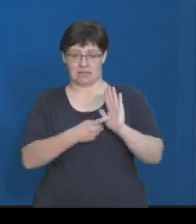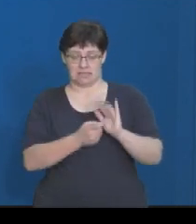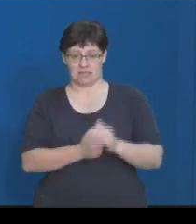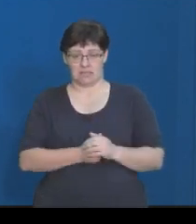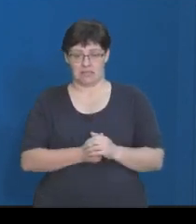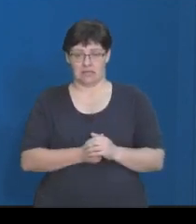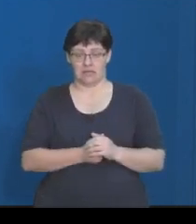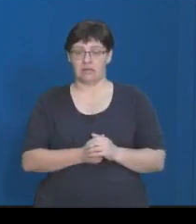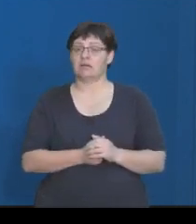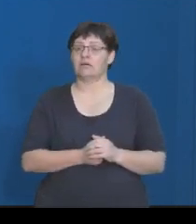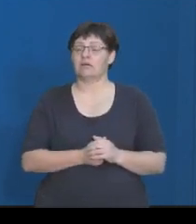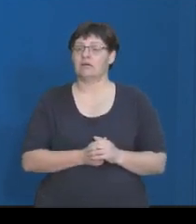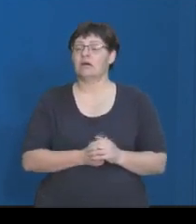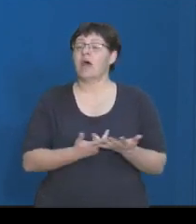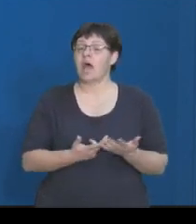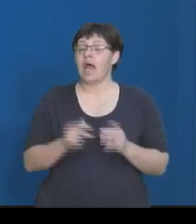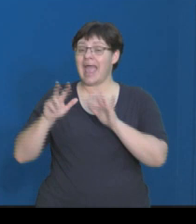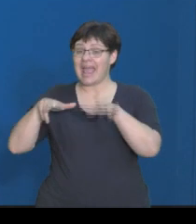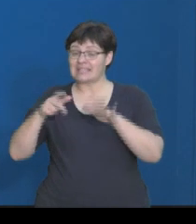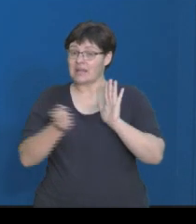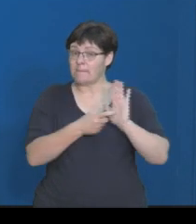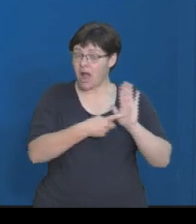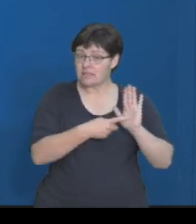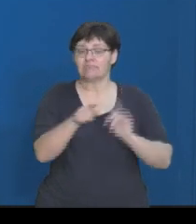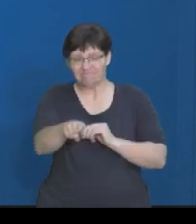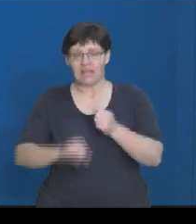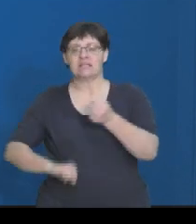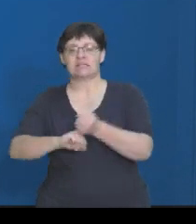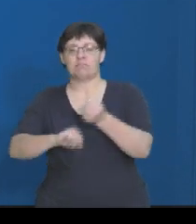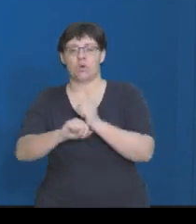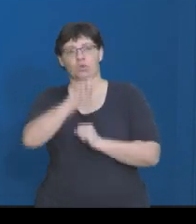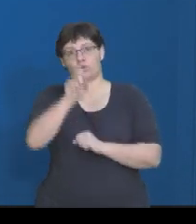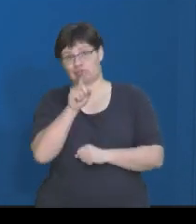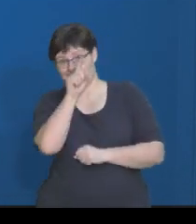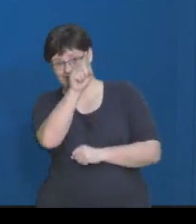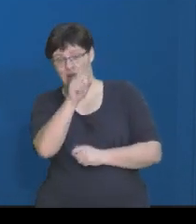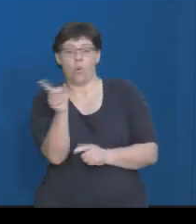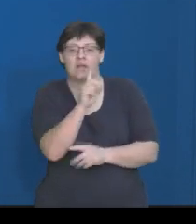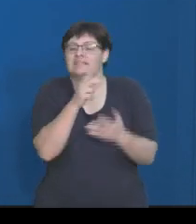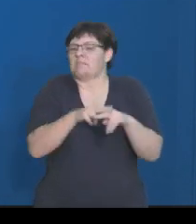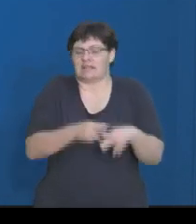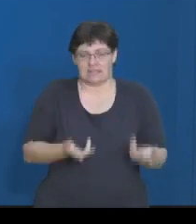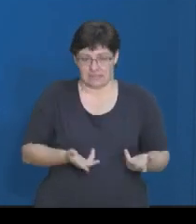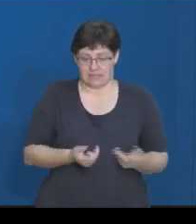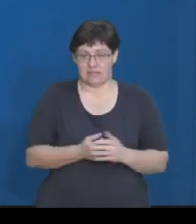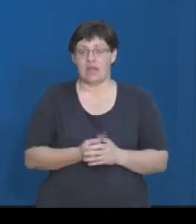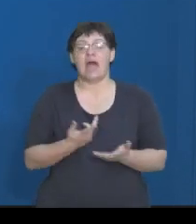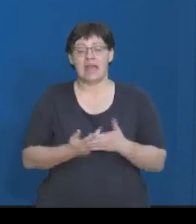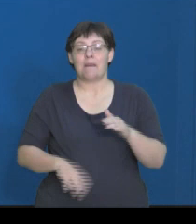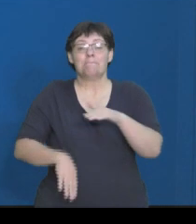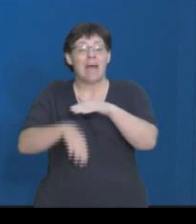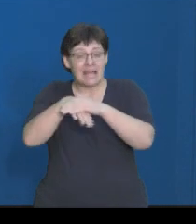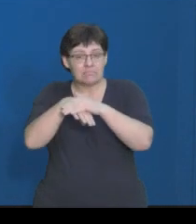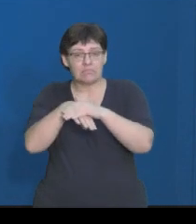this 18 marks, these are the points that support the question, whatever the question is there. And then a maximum